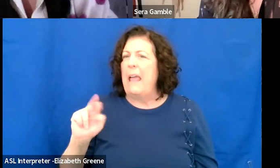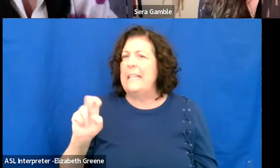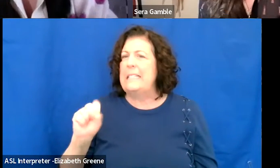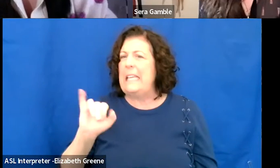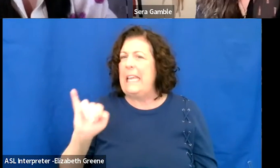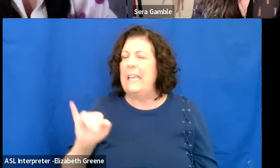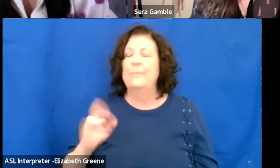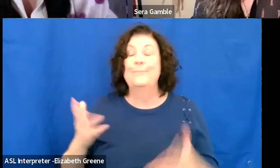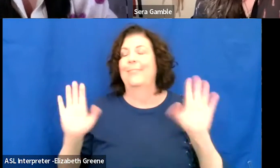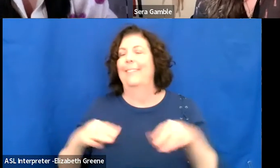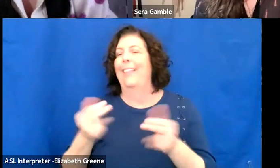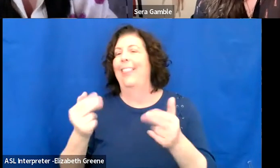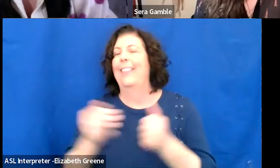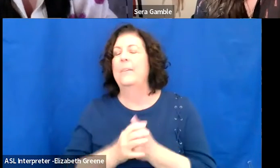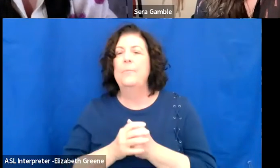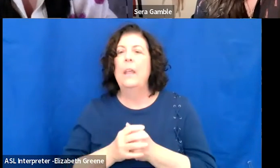He sent it to me and he was like,